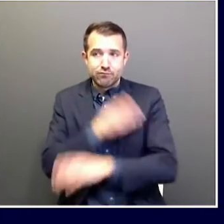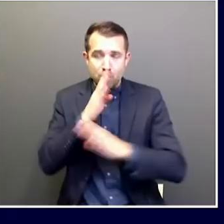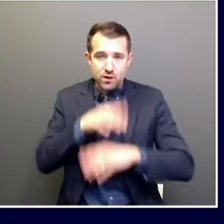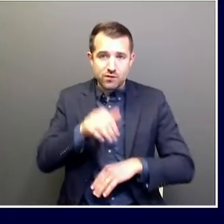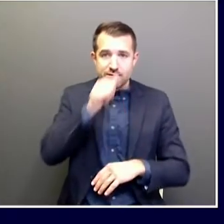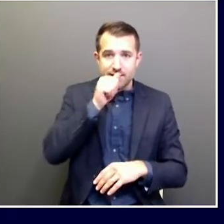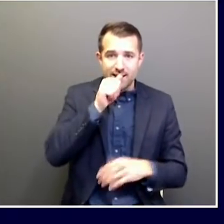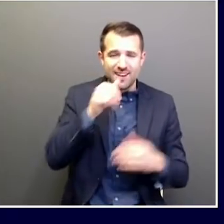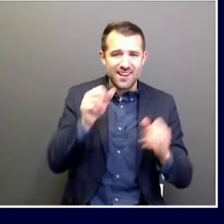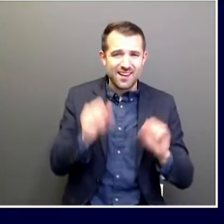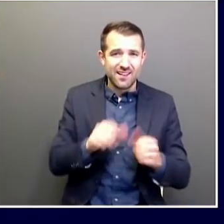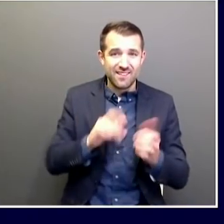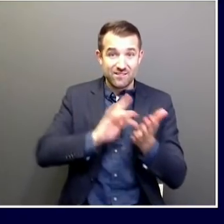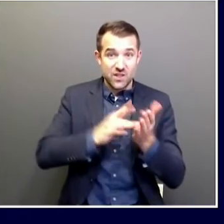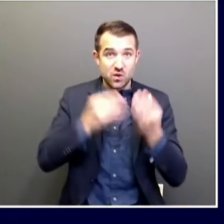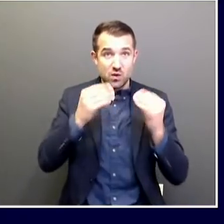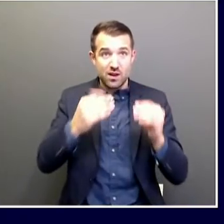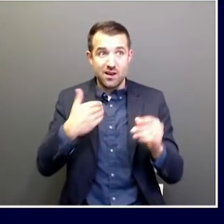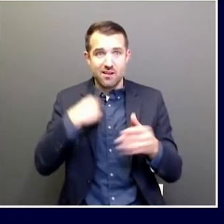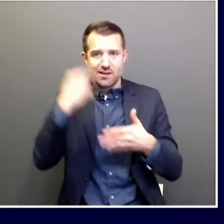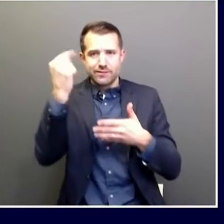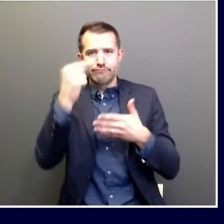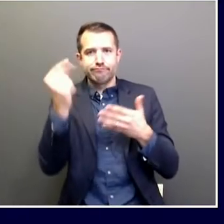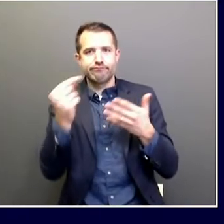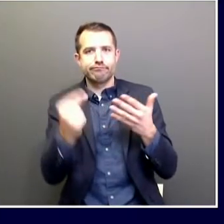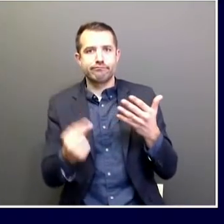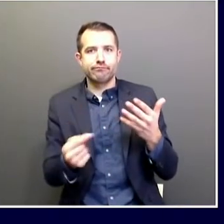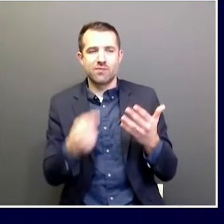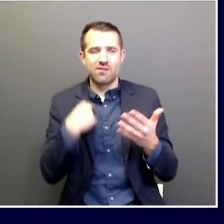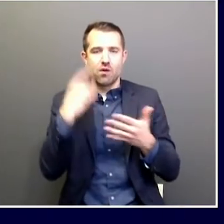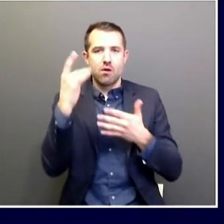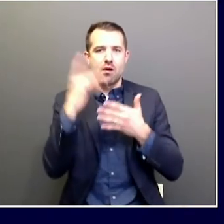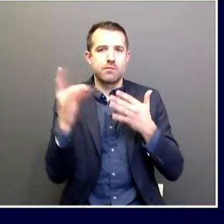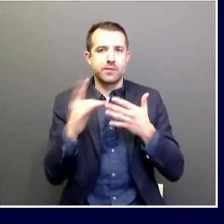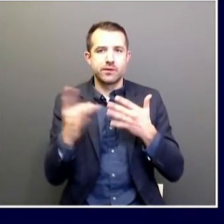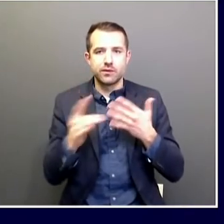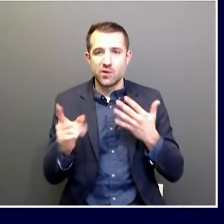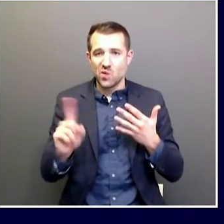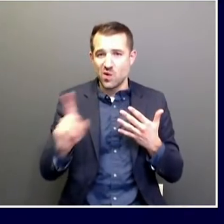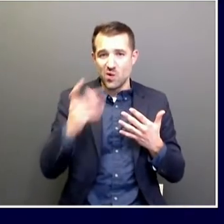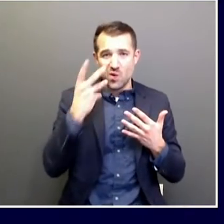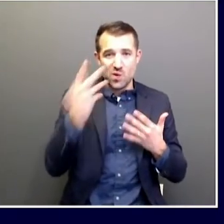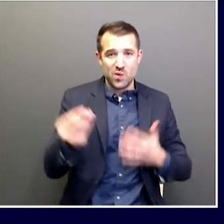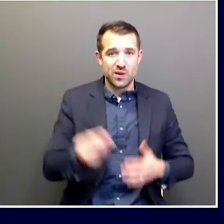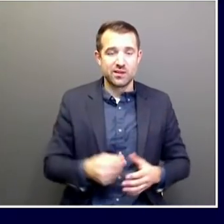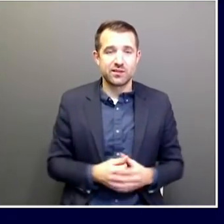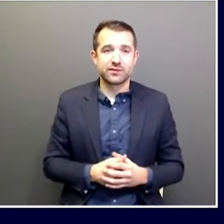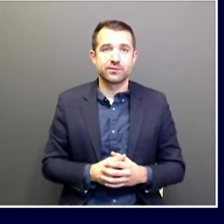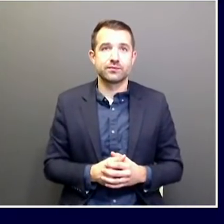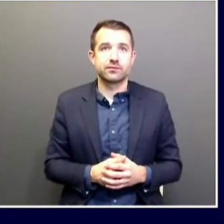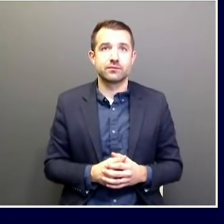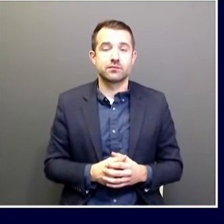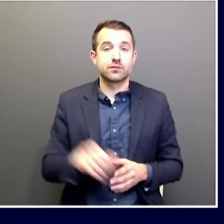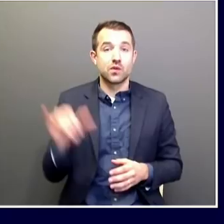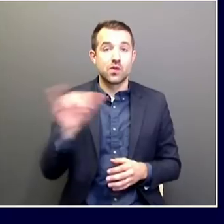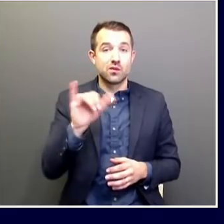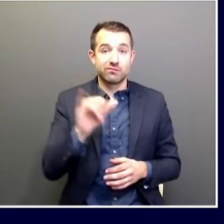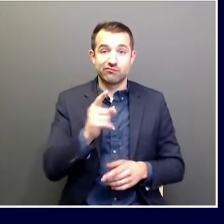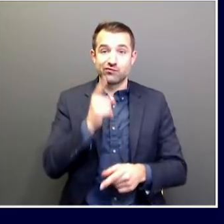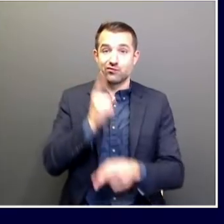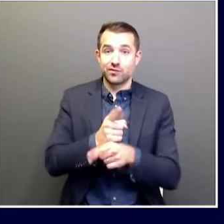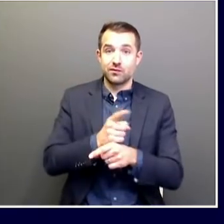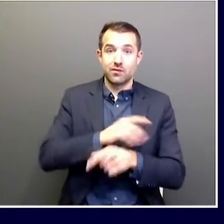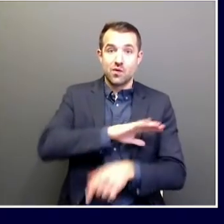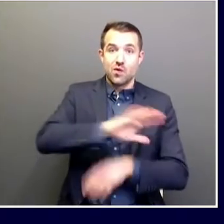that's a concern for a lot of patients and individuals. More generally, there are different practices across the state. You'll find that